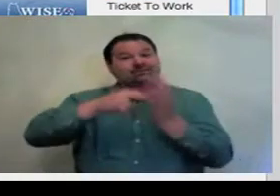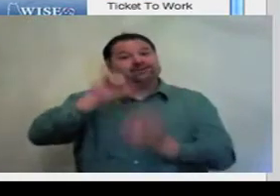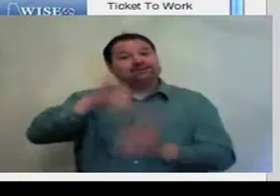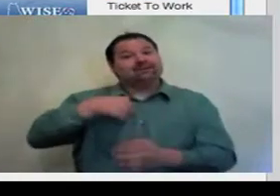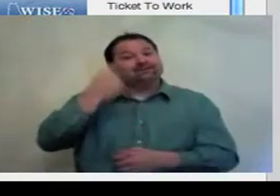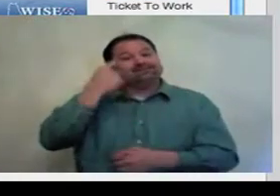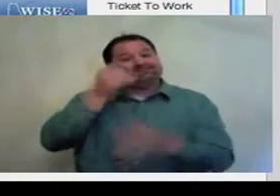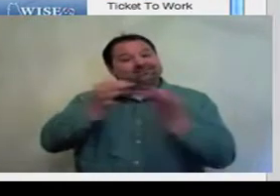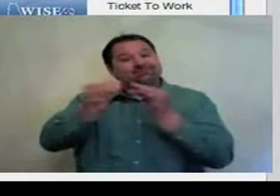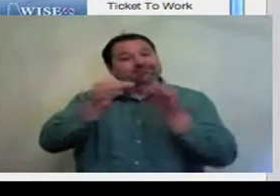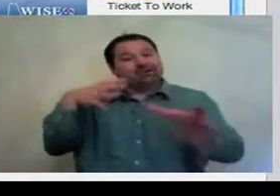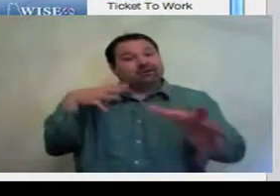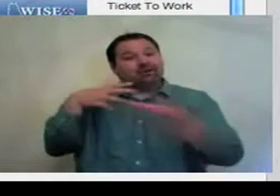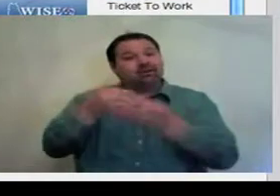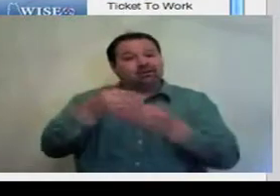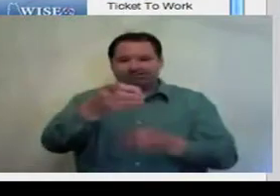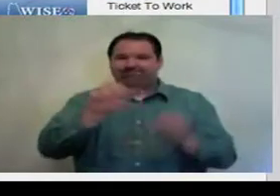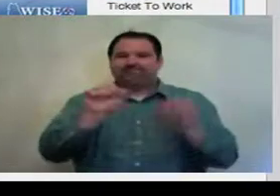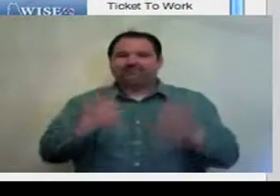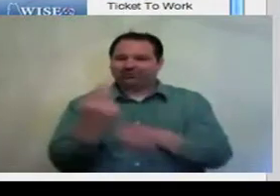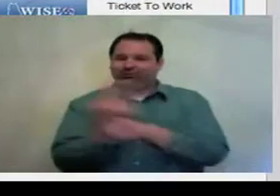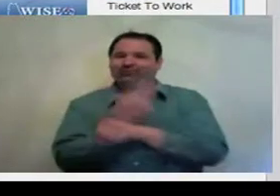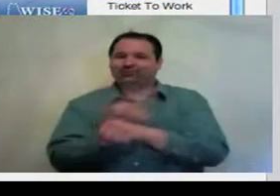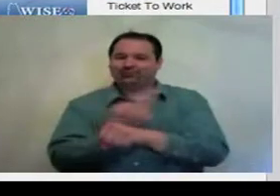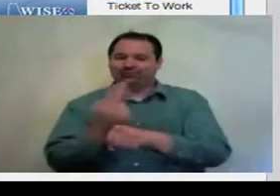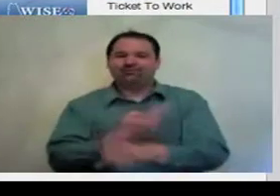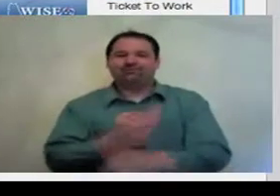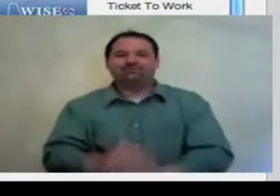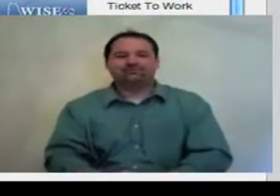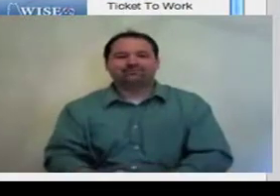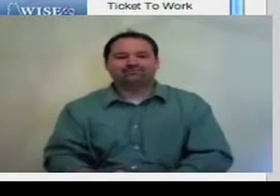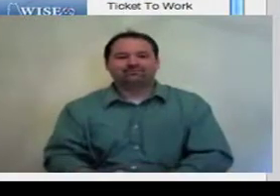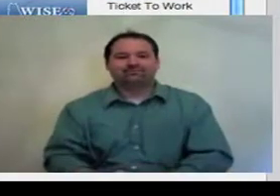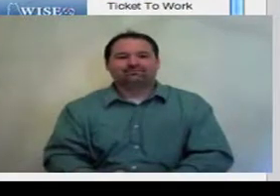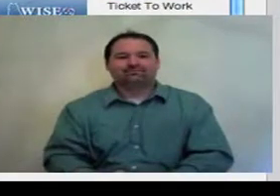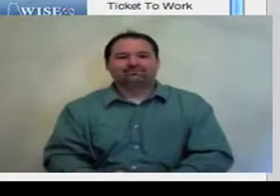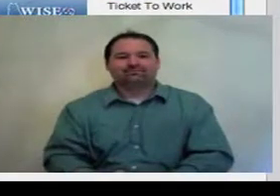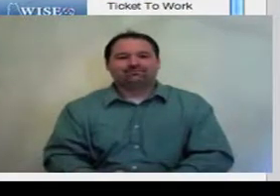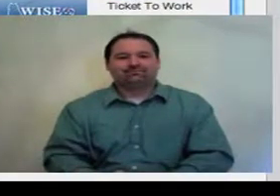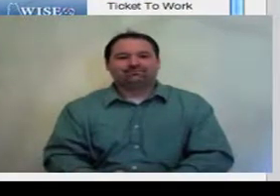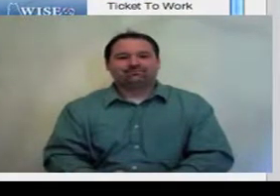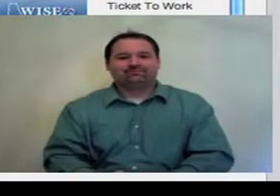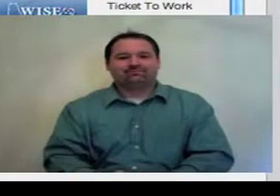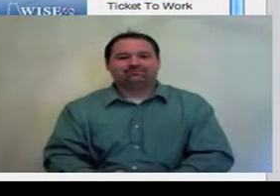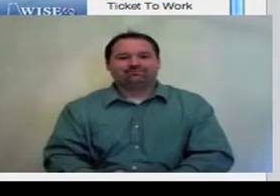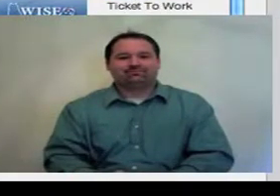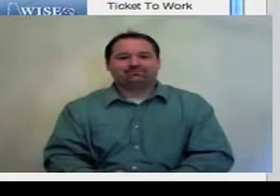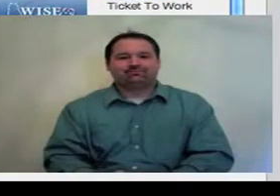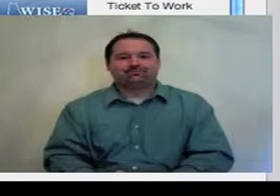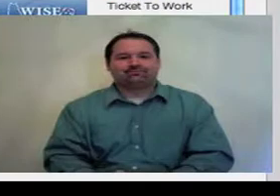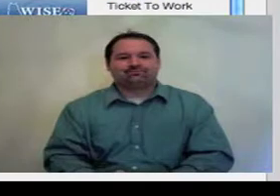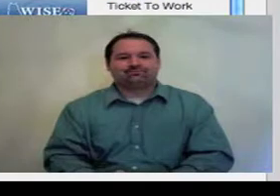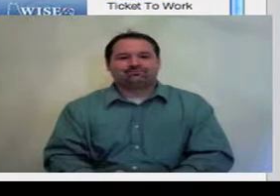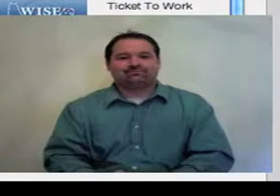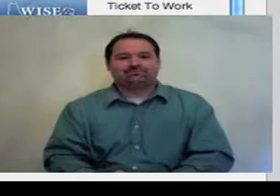SSI and SSDI, then all of these work incentives that I've just presented to you are available.